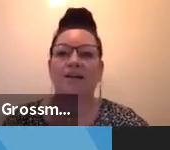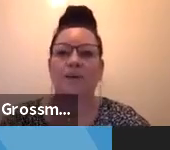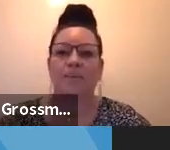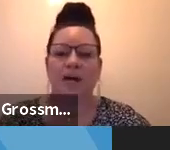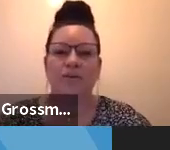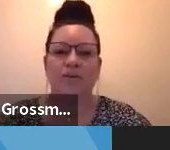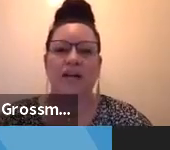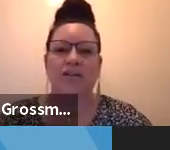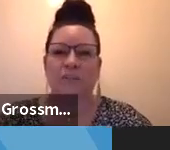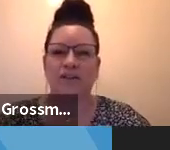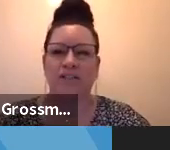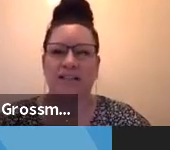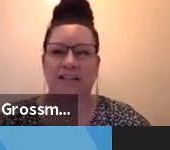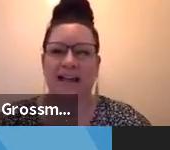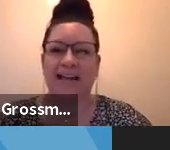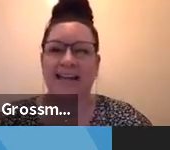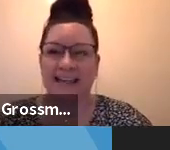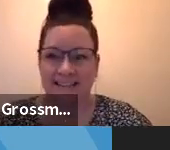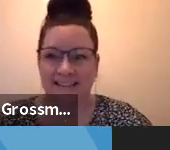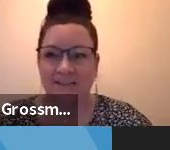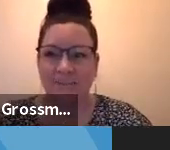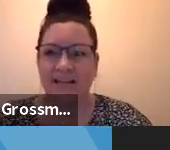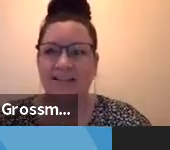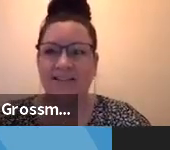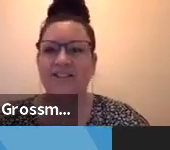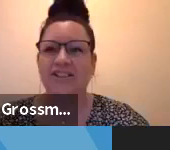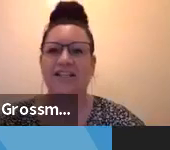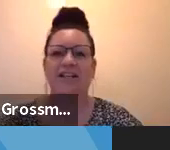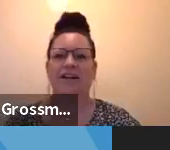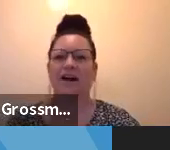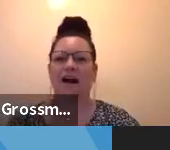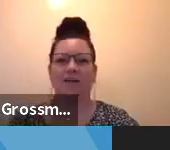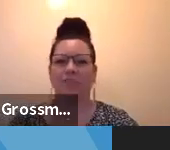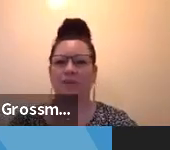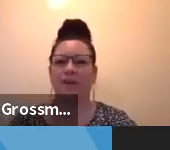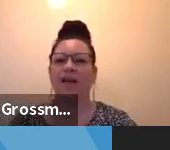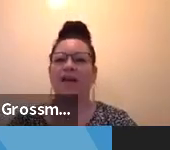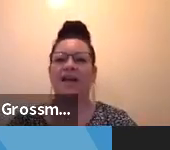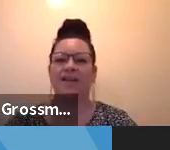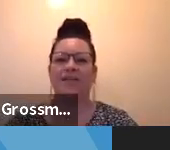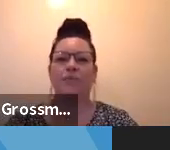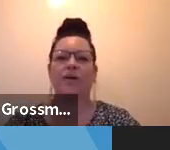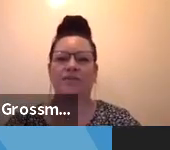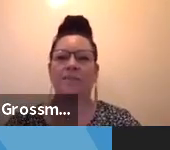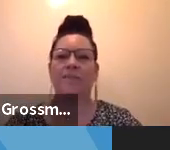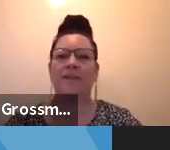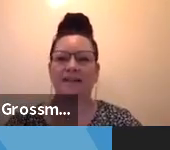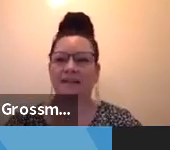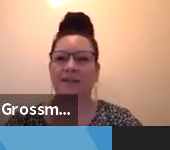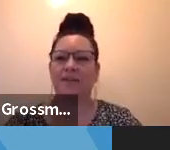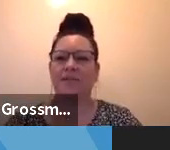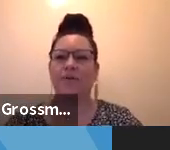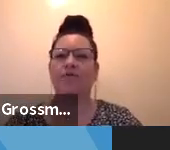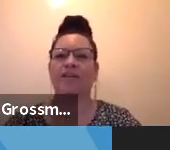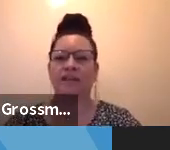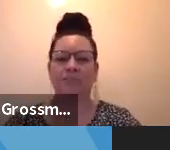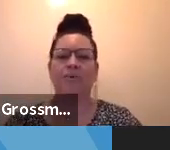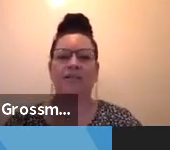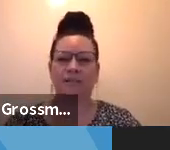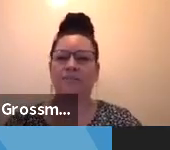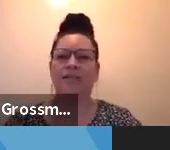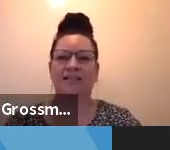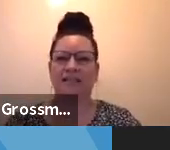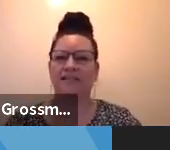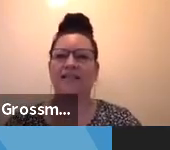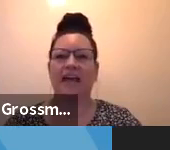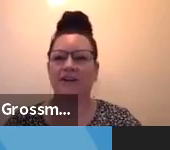and a little bit about who Dr. Marsha Linehan is, because she is one of the amazing people who really